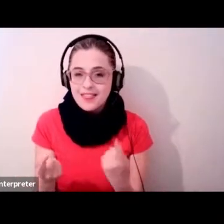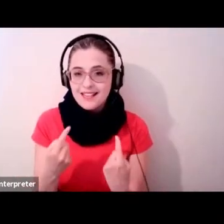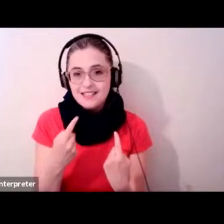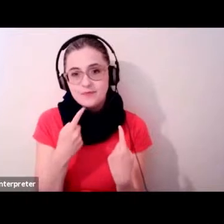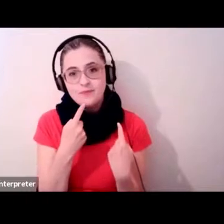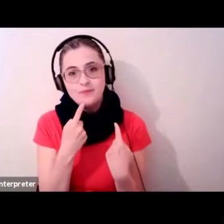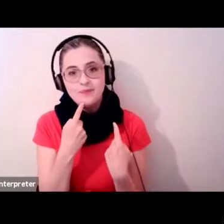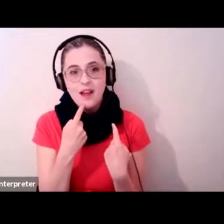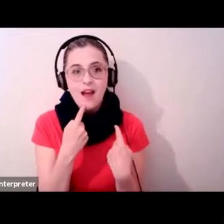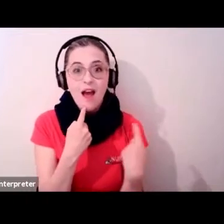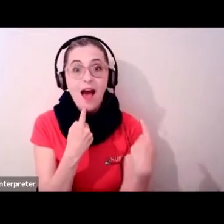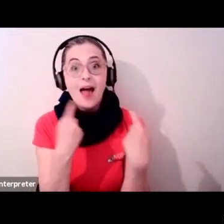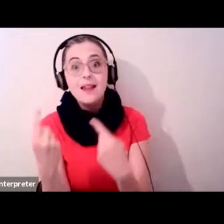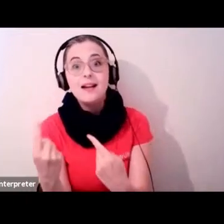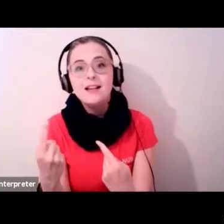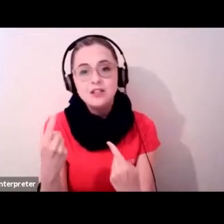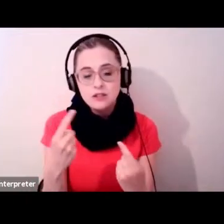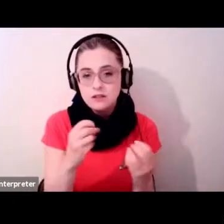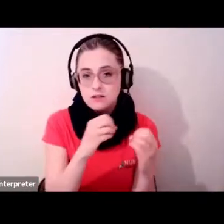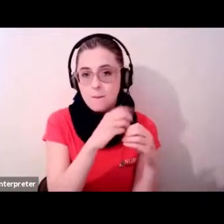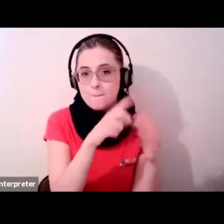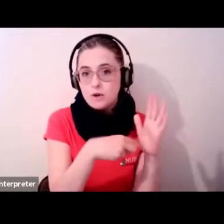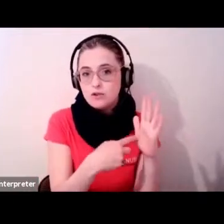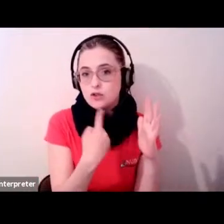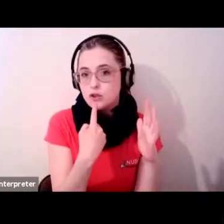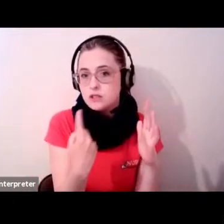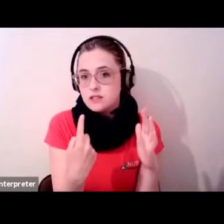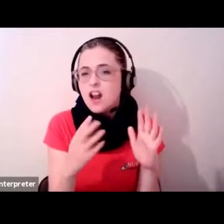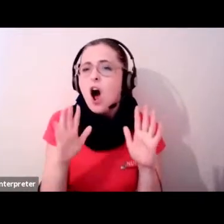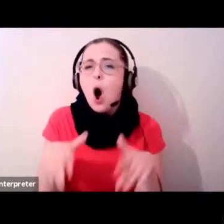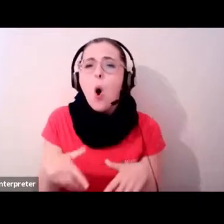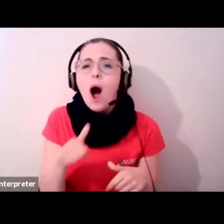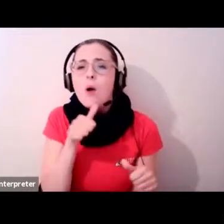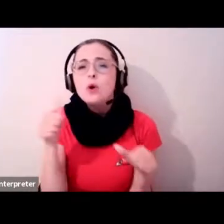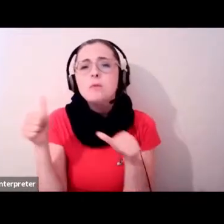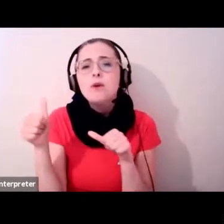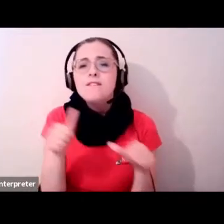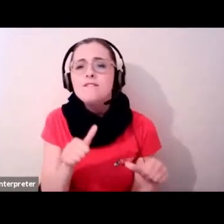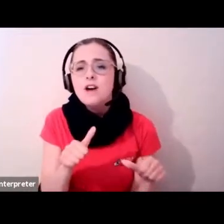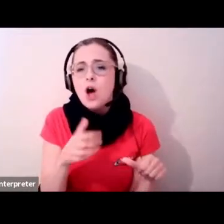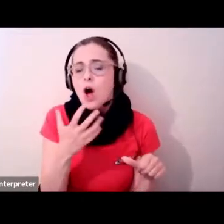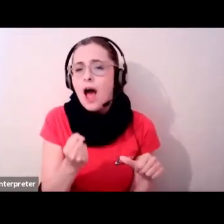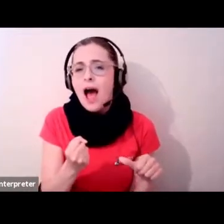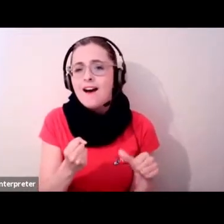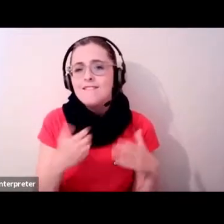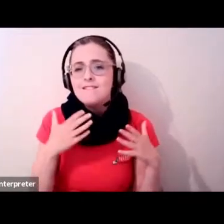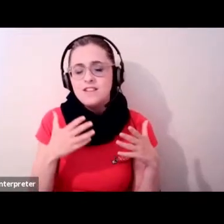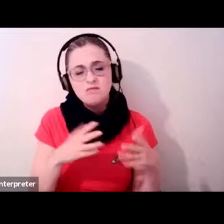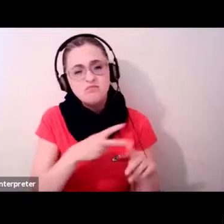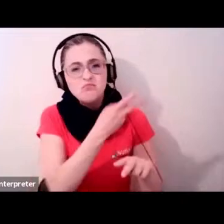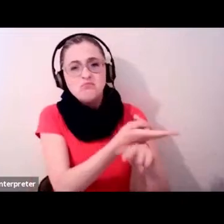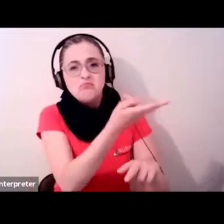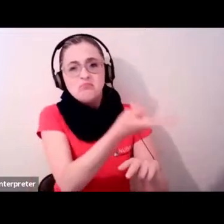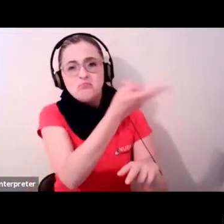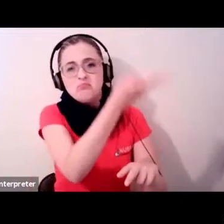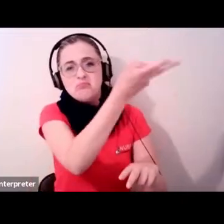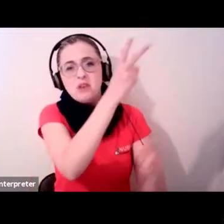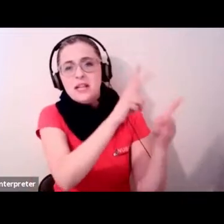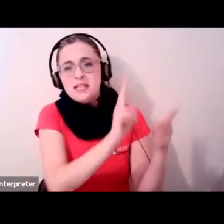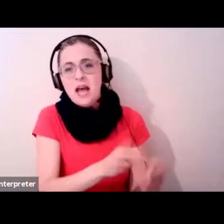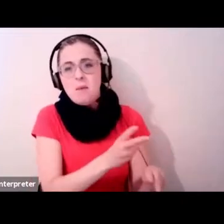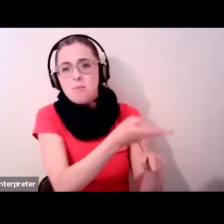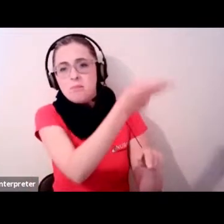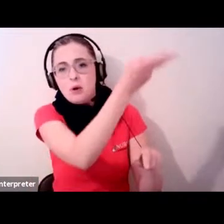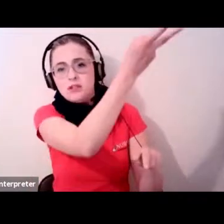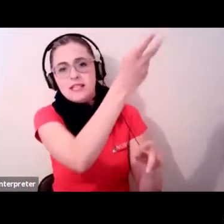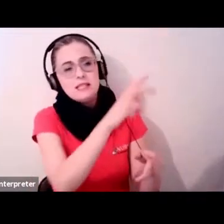allegations that the Prime Minister was saying that he would rather have bodies piled up than another lockdown.